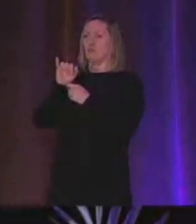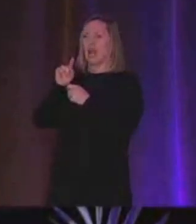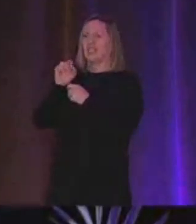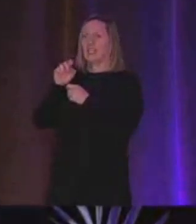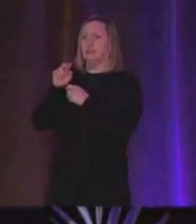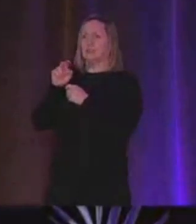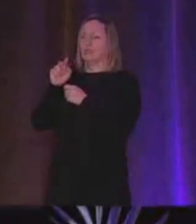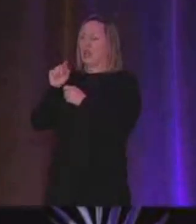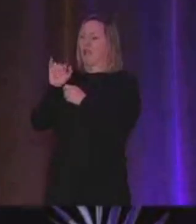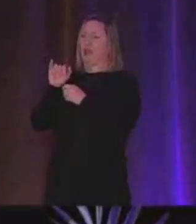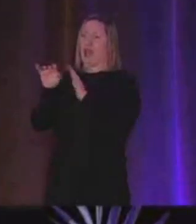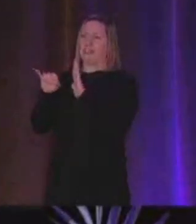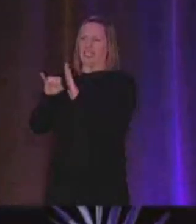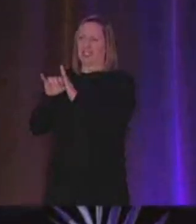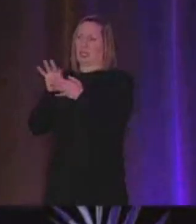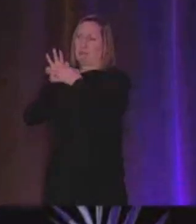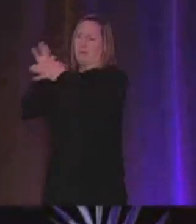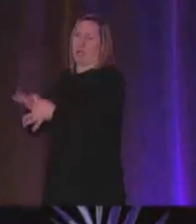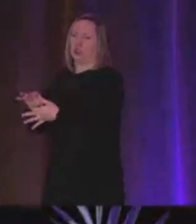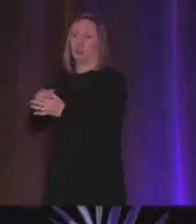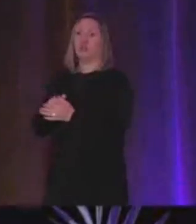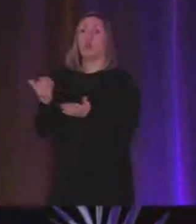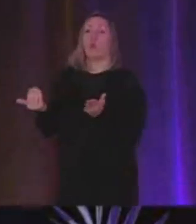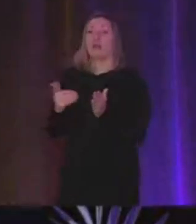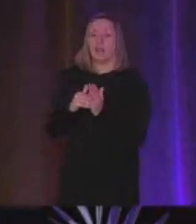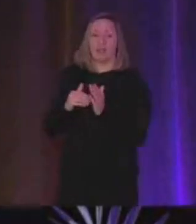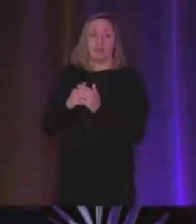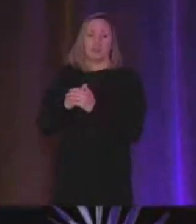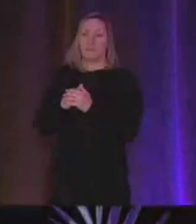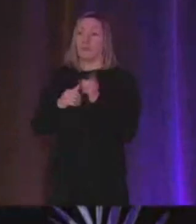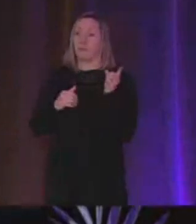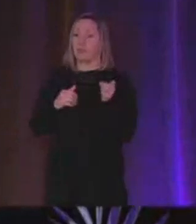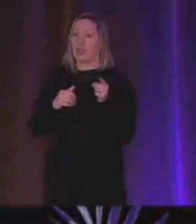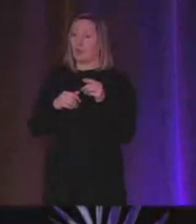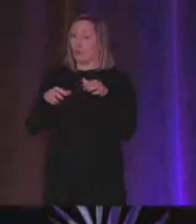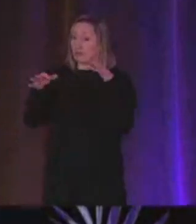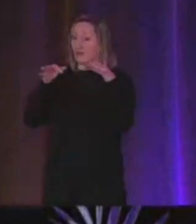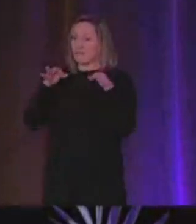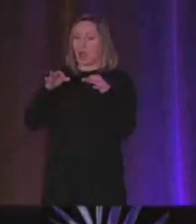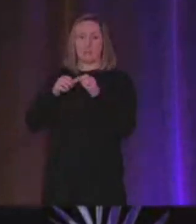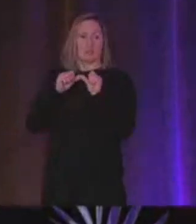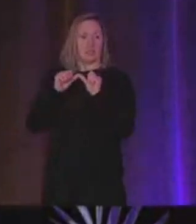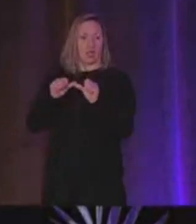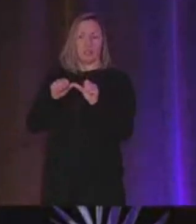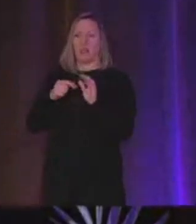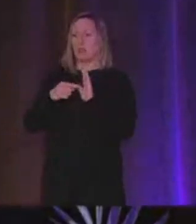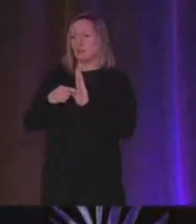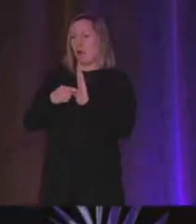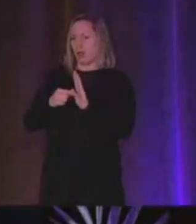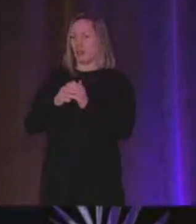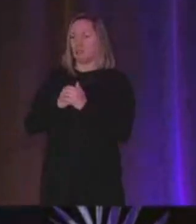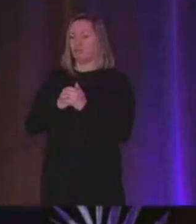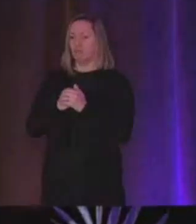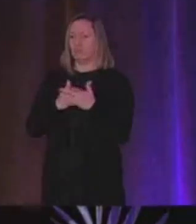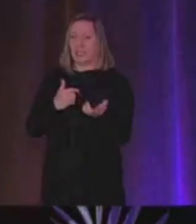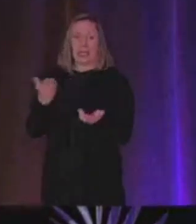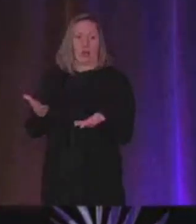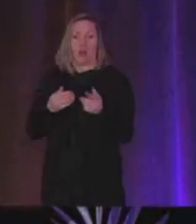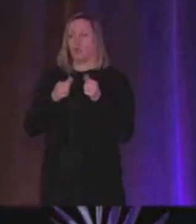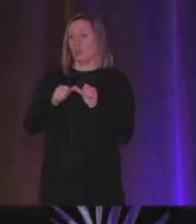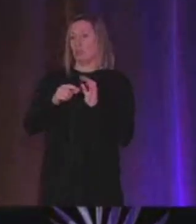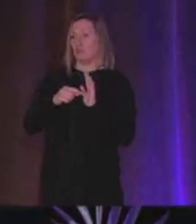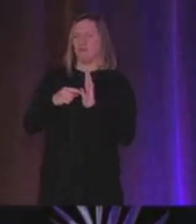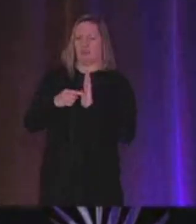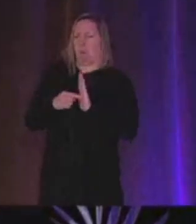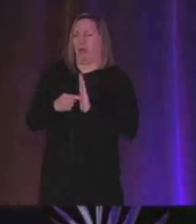to. So again, over here, right now I've defined a constant, that's a model name. And here I will just write the model that I'm trying to